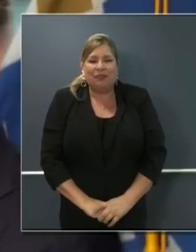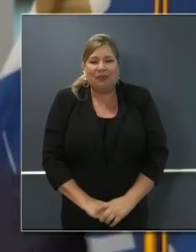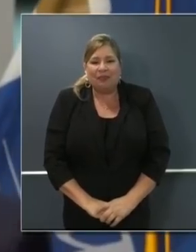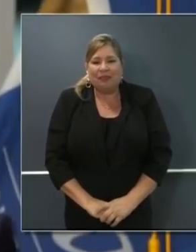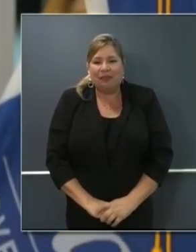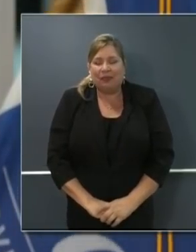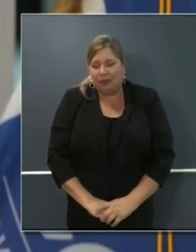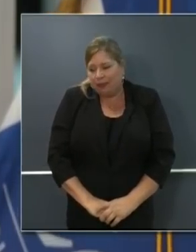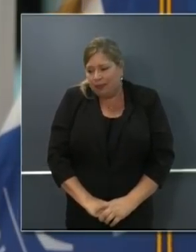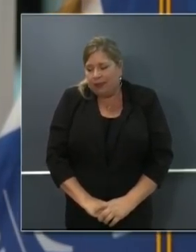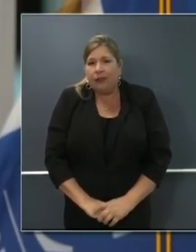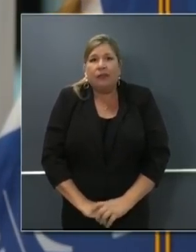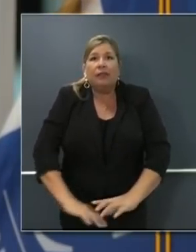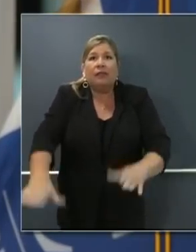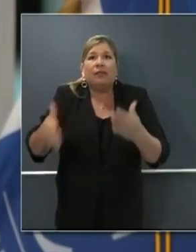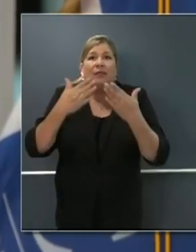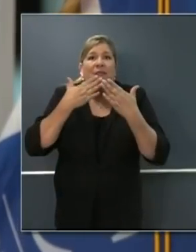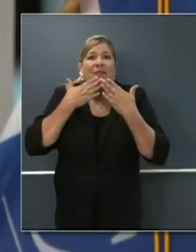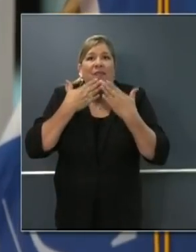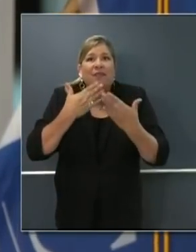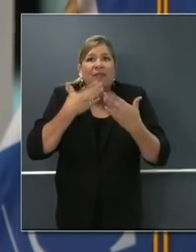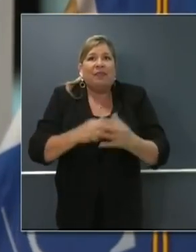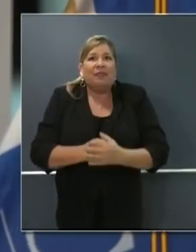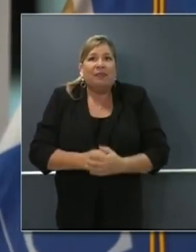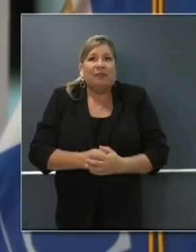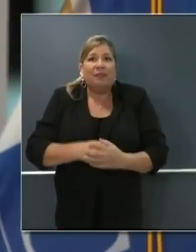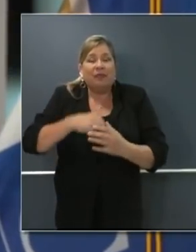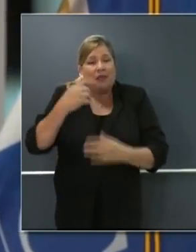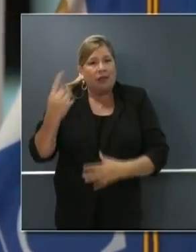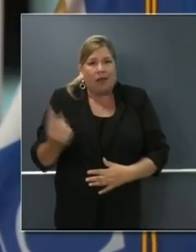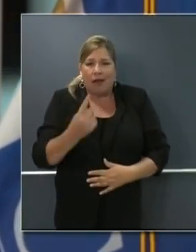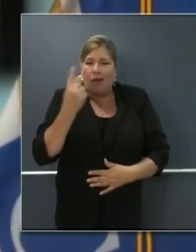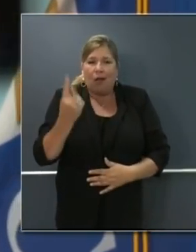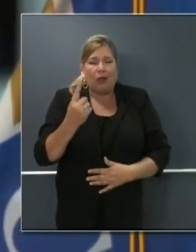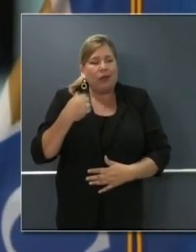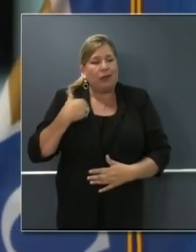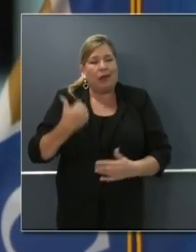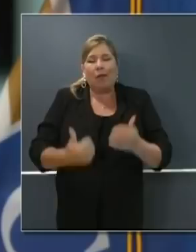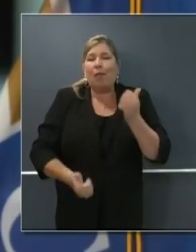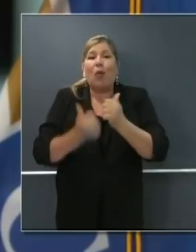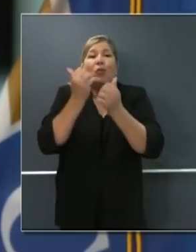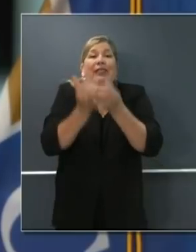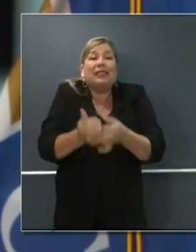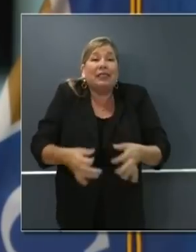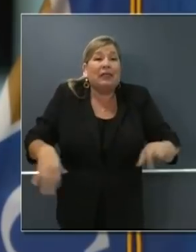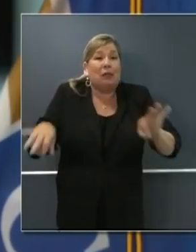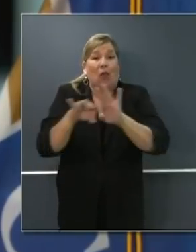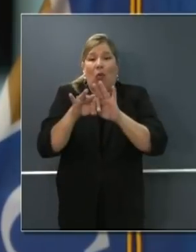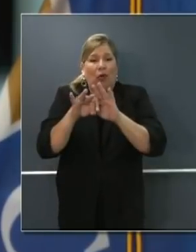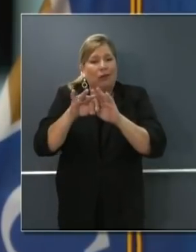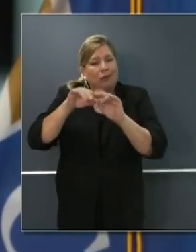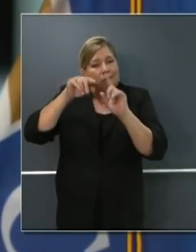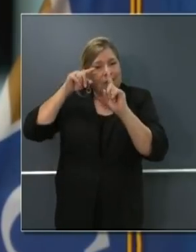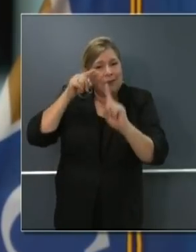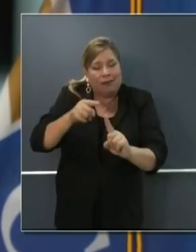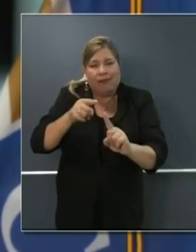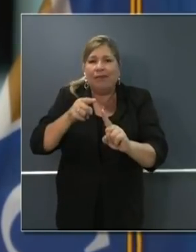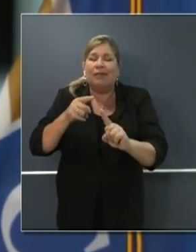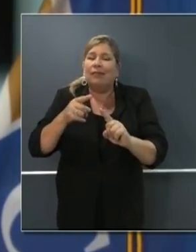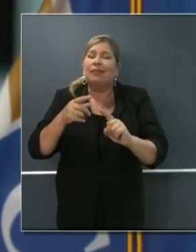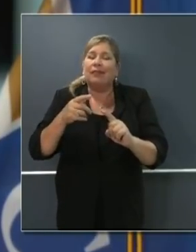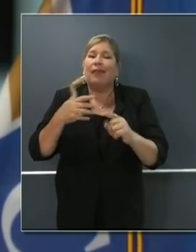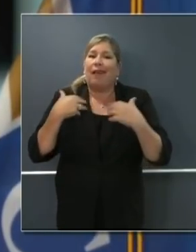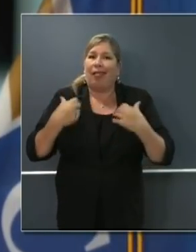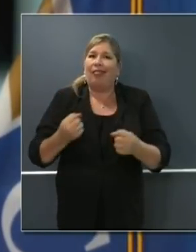Thanks, Kim. And again, always health and safety as the foundation of our approach for all of our efforts here in the